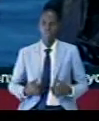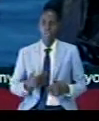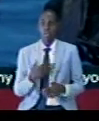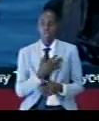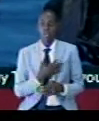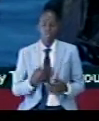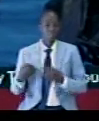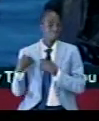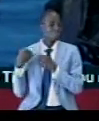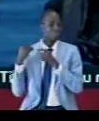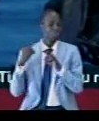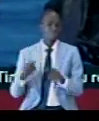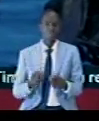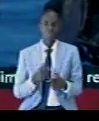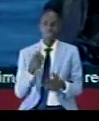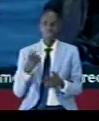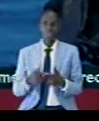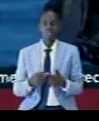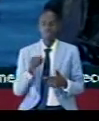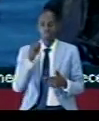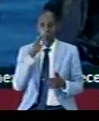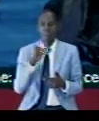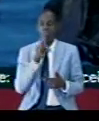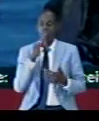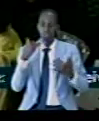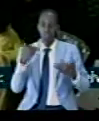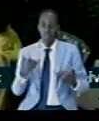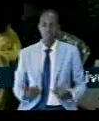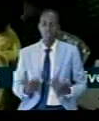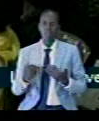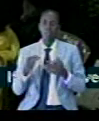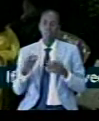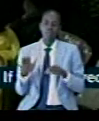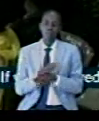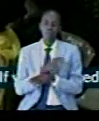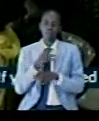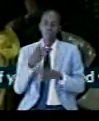since then, I was relieved. Praise the Lord.